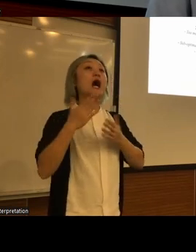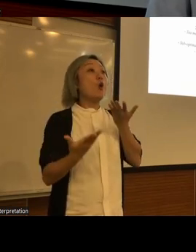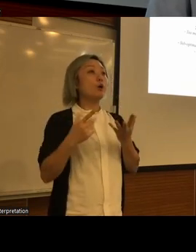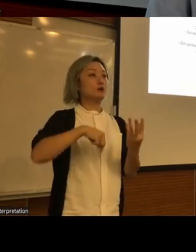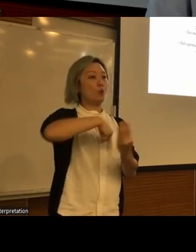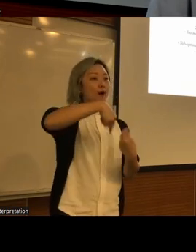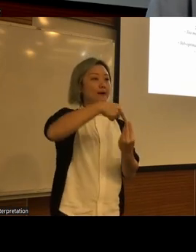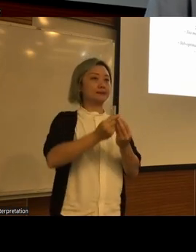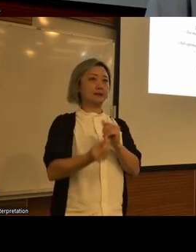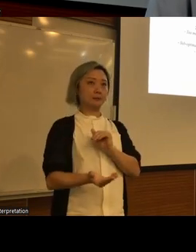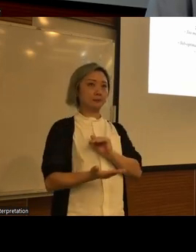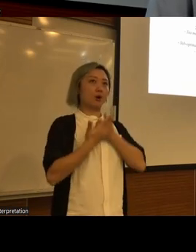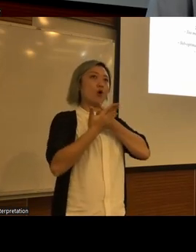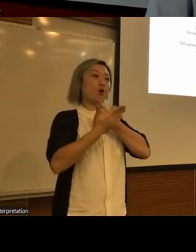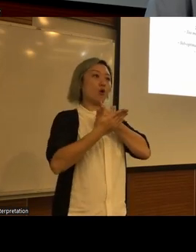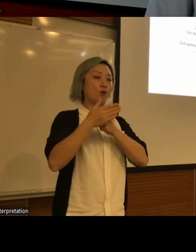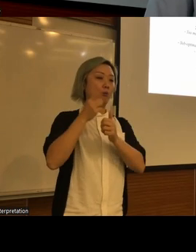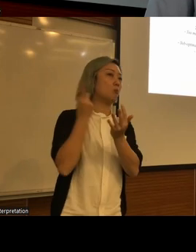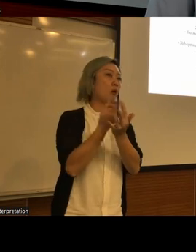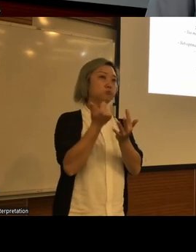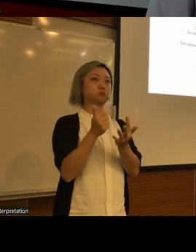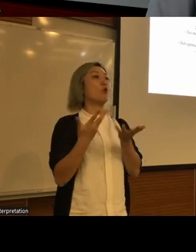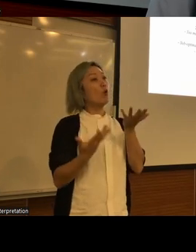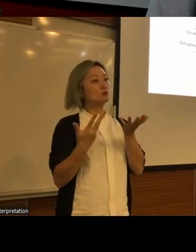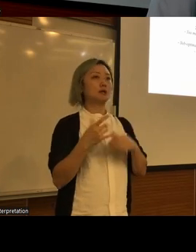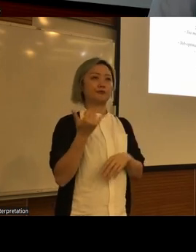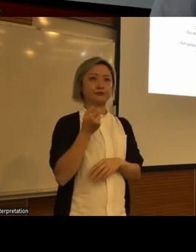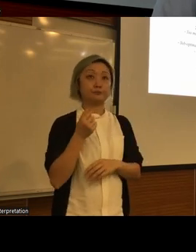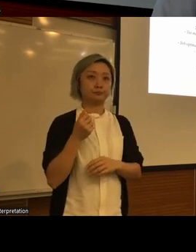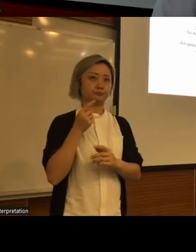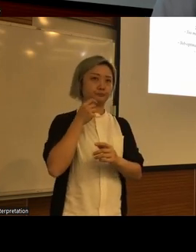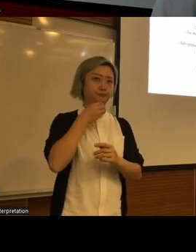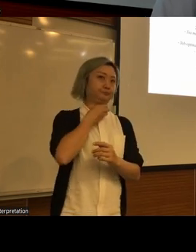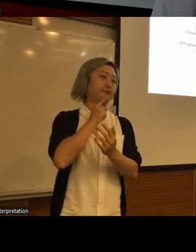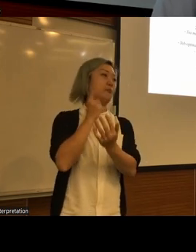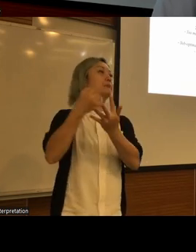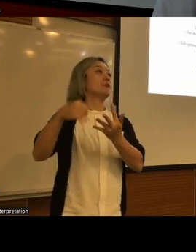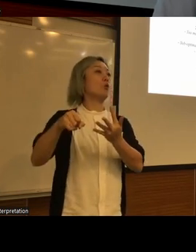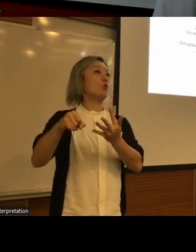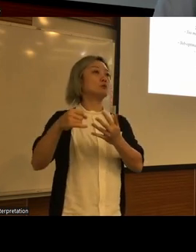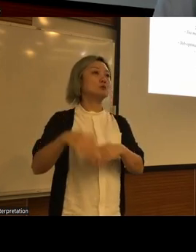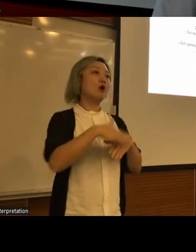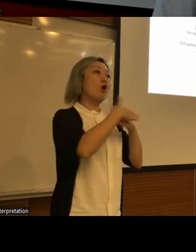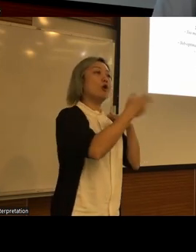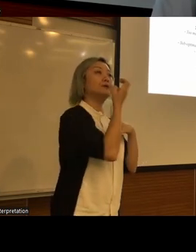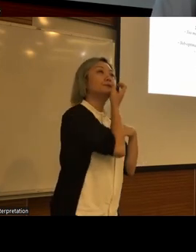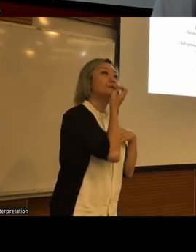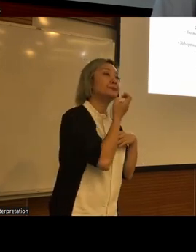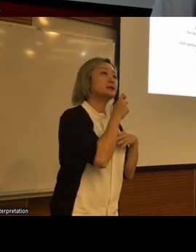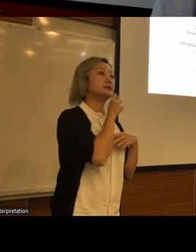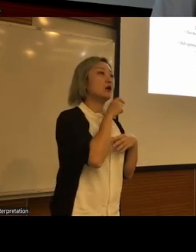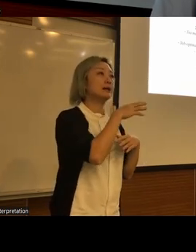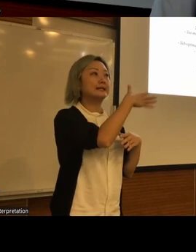context. You may be, you often are, but sometimes you're not. And in Chinese, you don't have enough grammatical